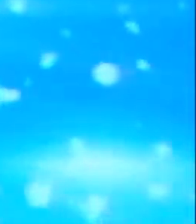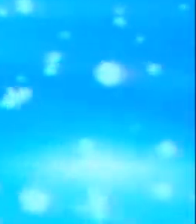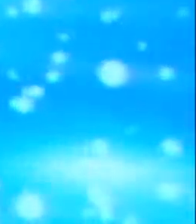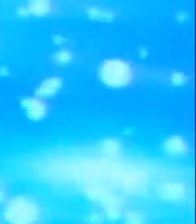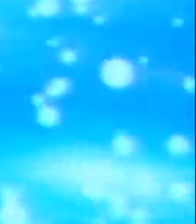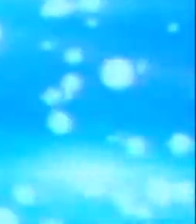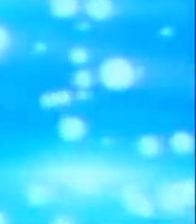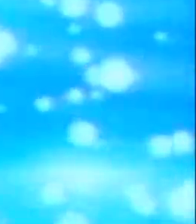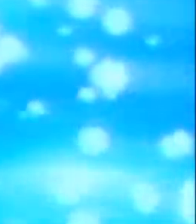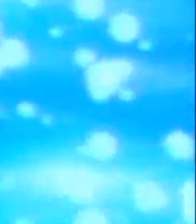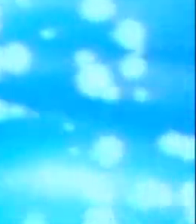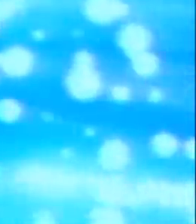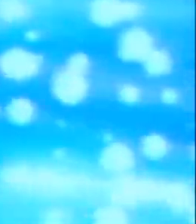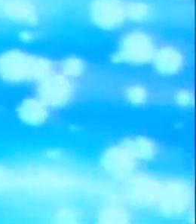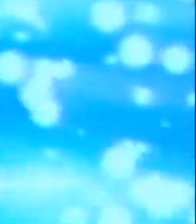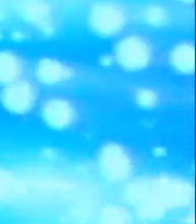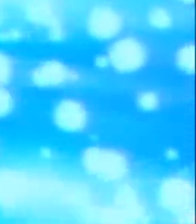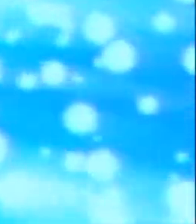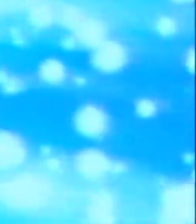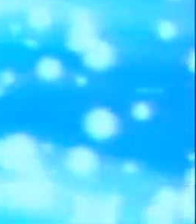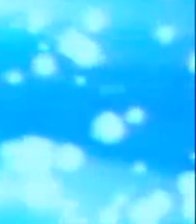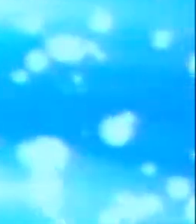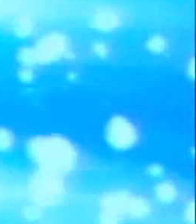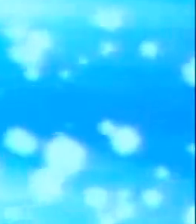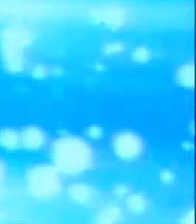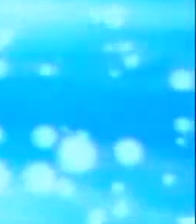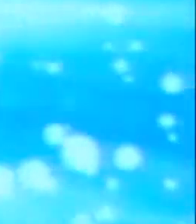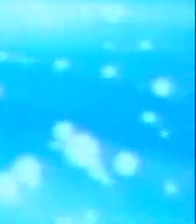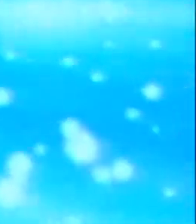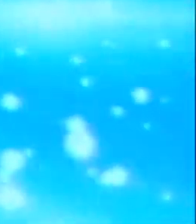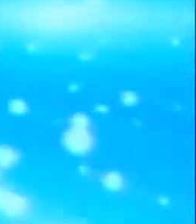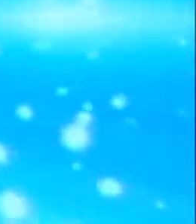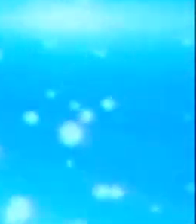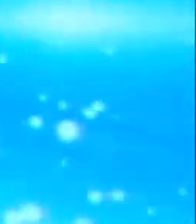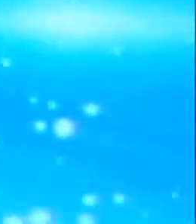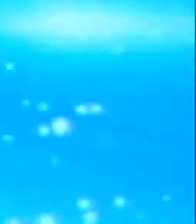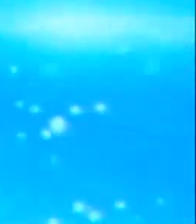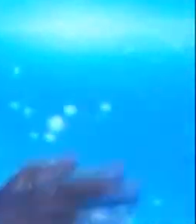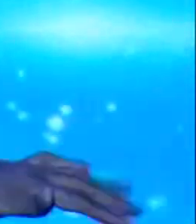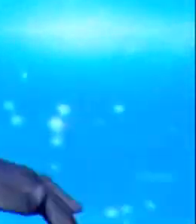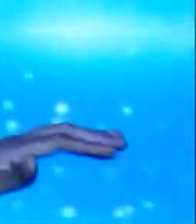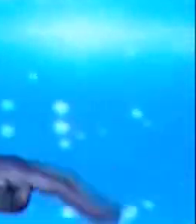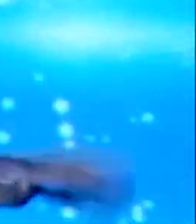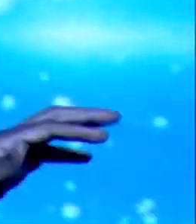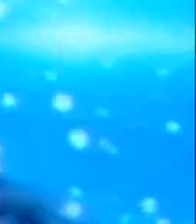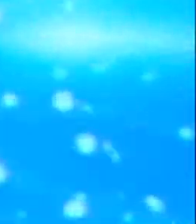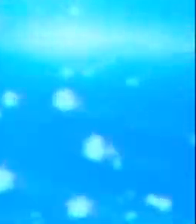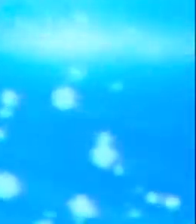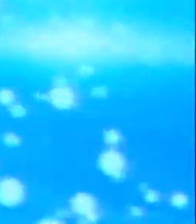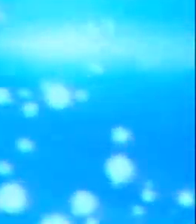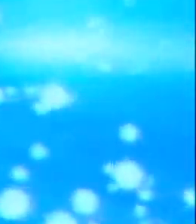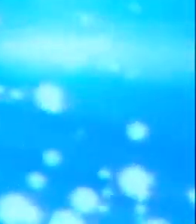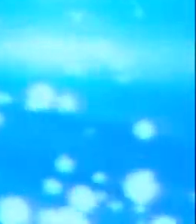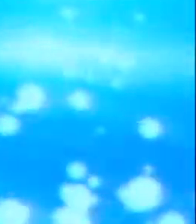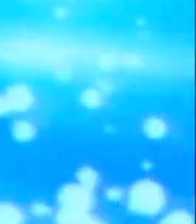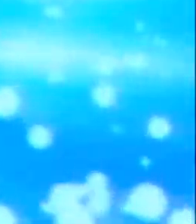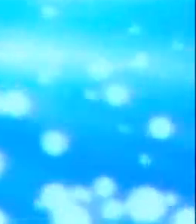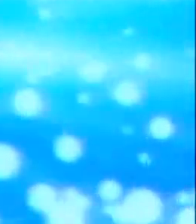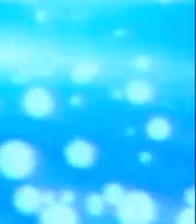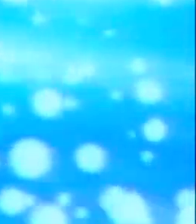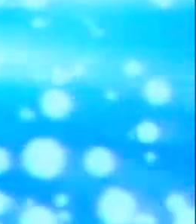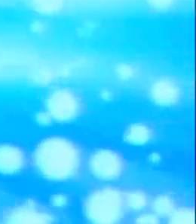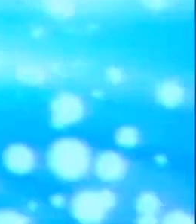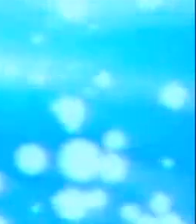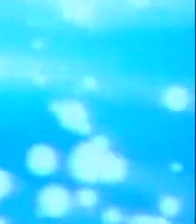In your life. Call his name. He's been good. You say, yeah, yeah, yeah, yeah. Yeah, yeah, yeah, yeah. Woo!